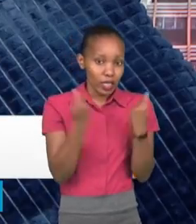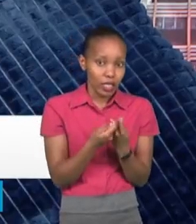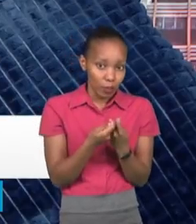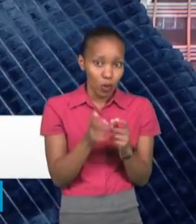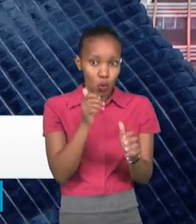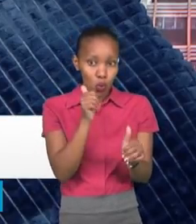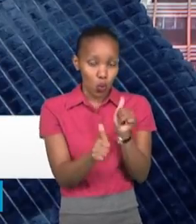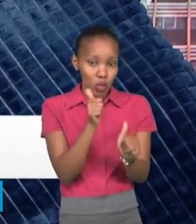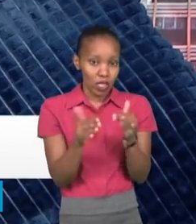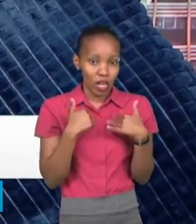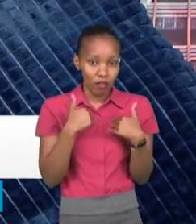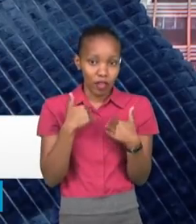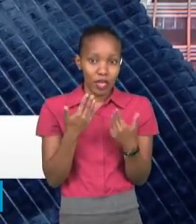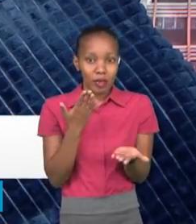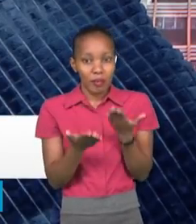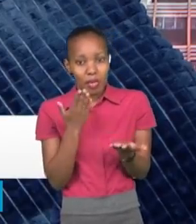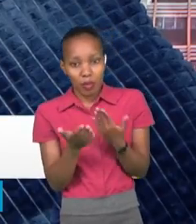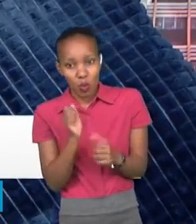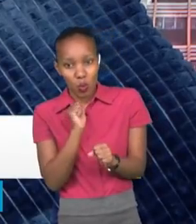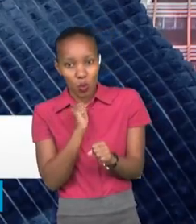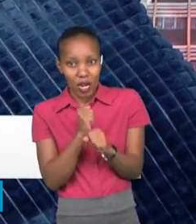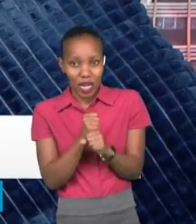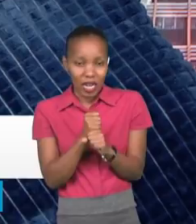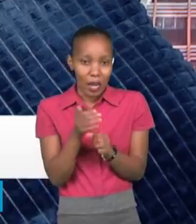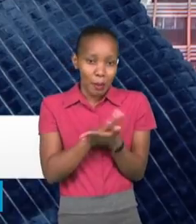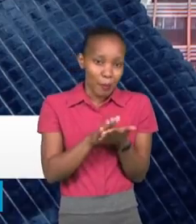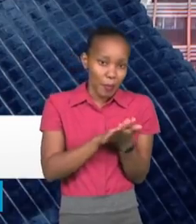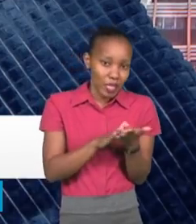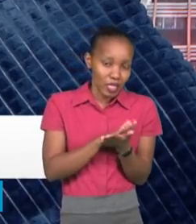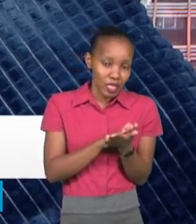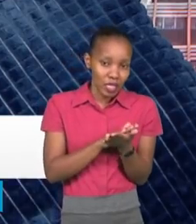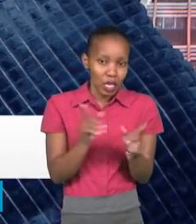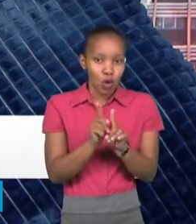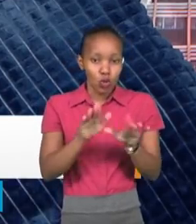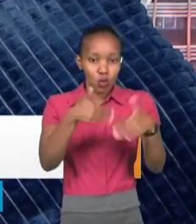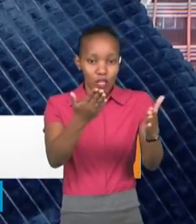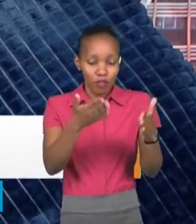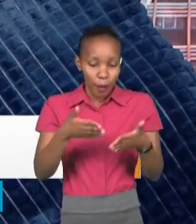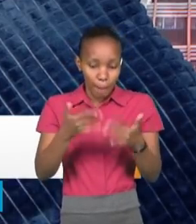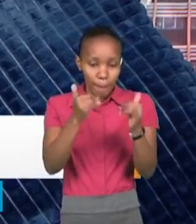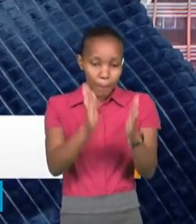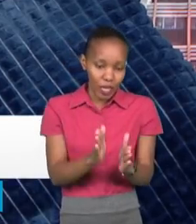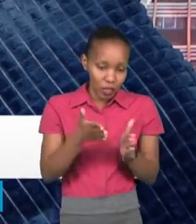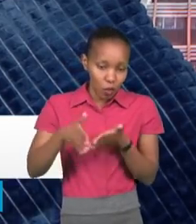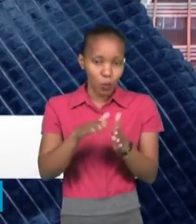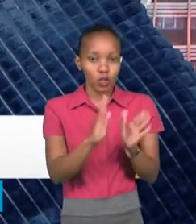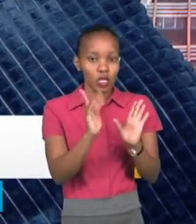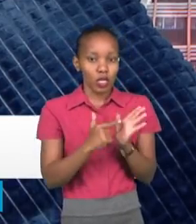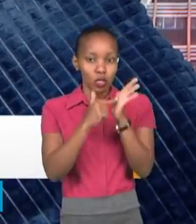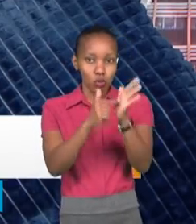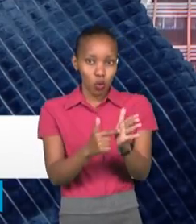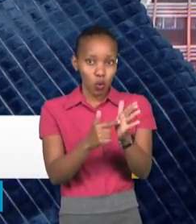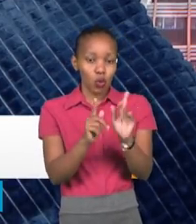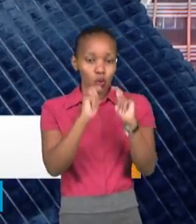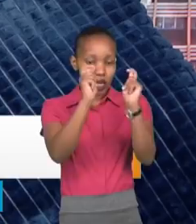has more or less operated on a rotational basis. Okay. And we've given each and every other player an opportunity to showcase